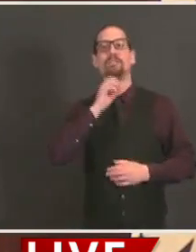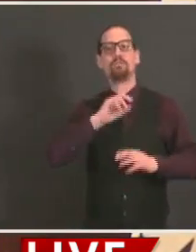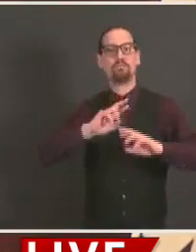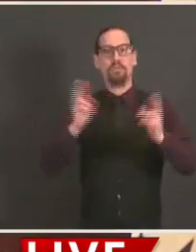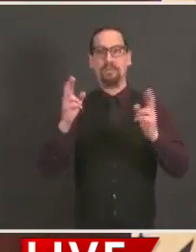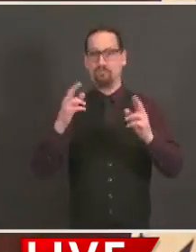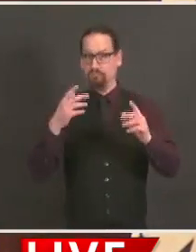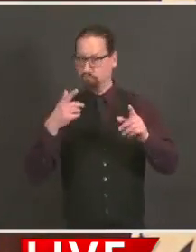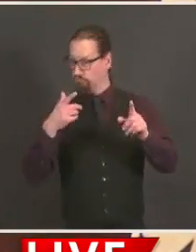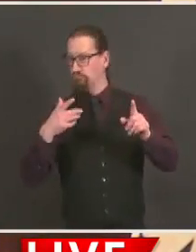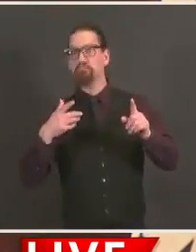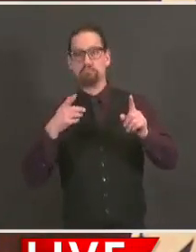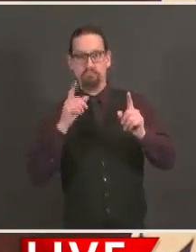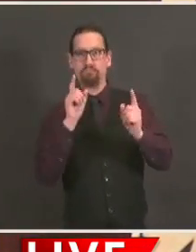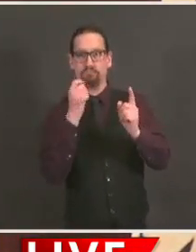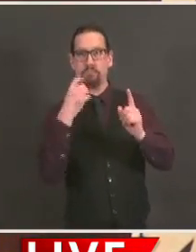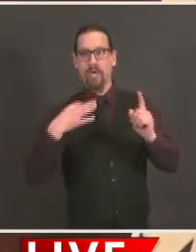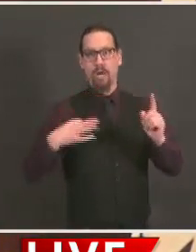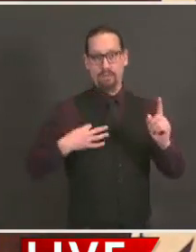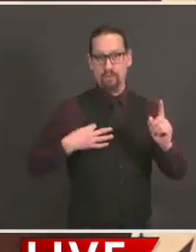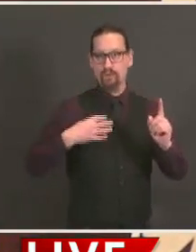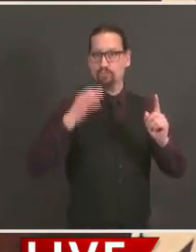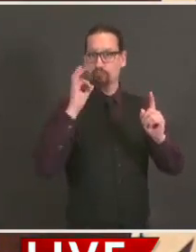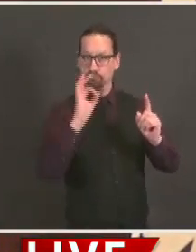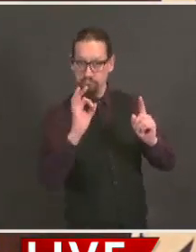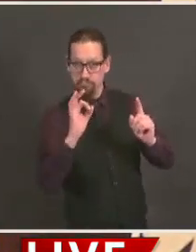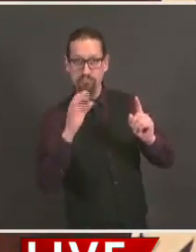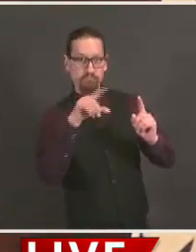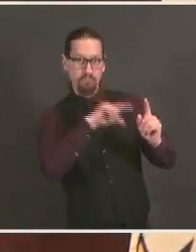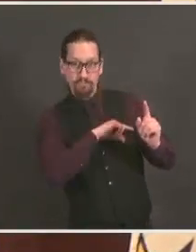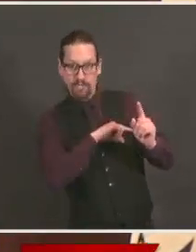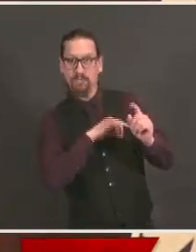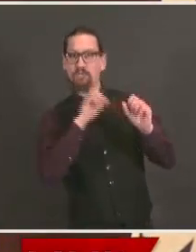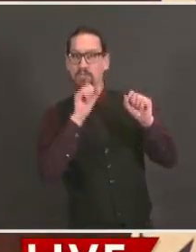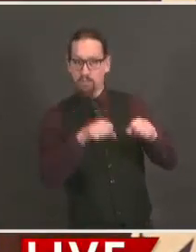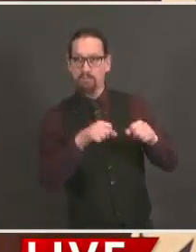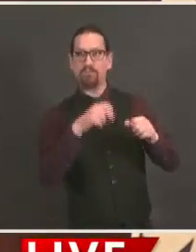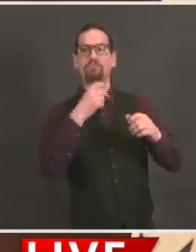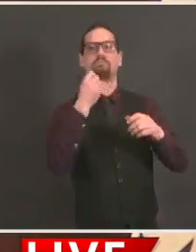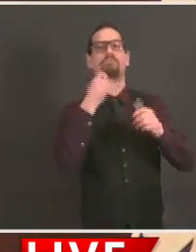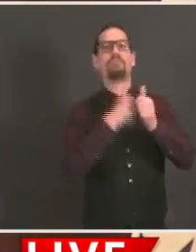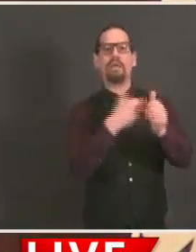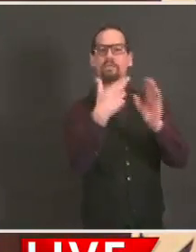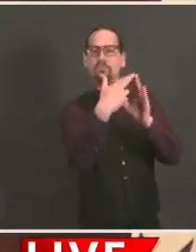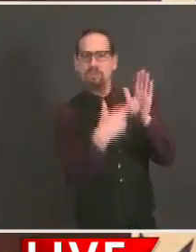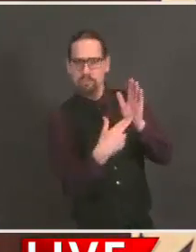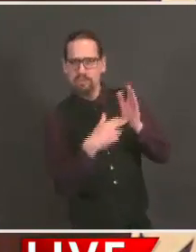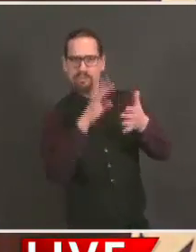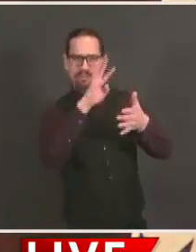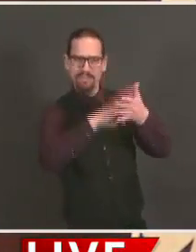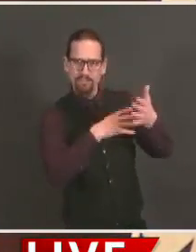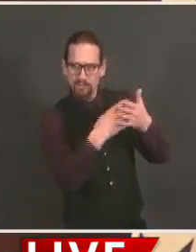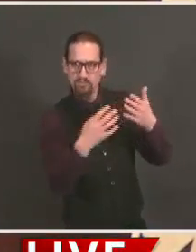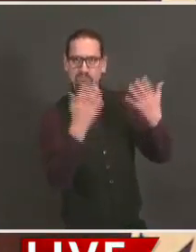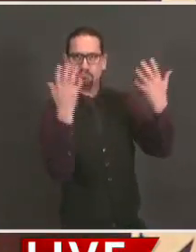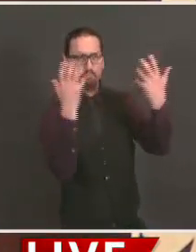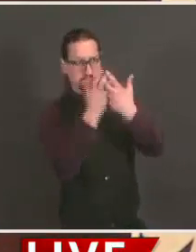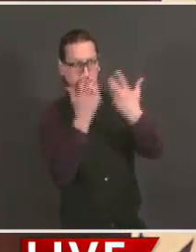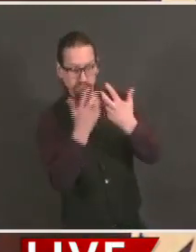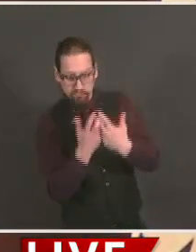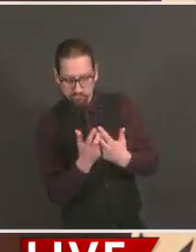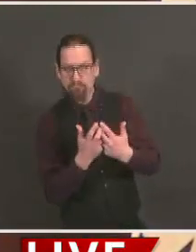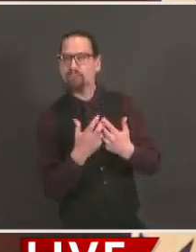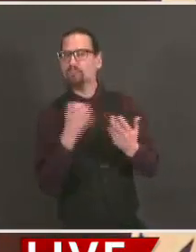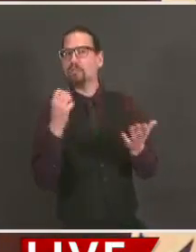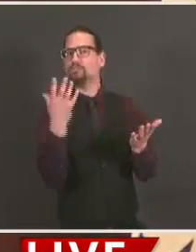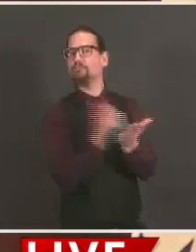appointments will be open. And to be clear, there are currently no appointments available to the public yet at the state-run sites.